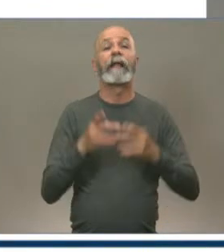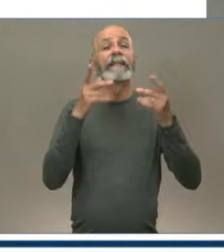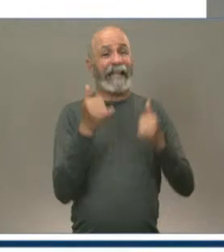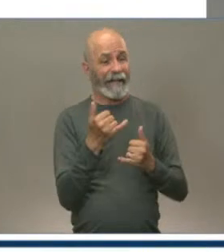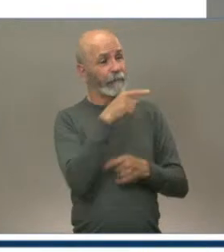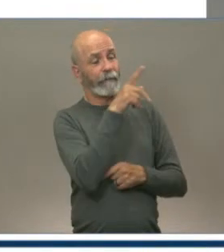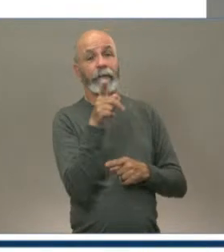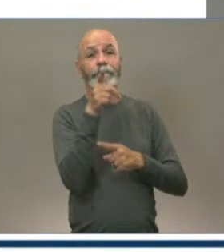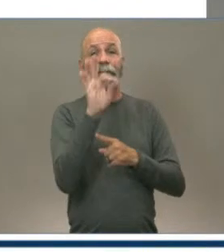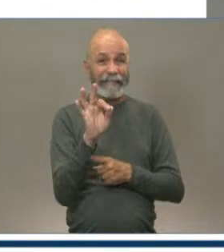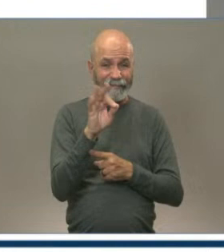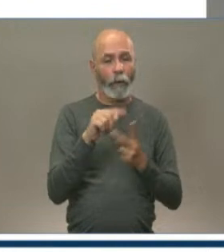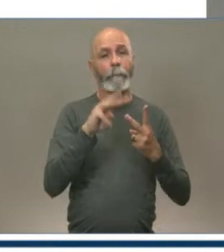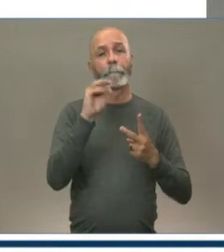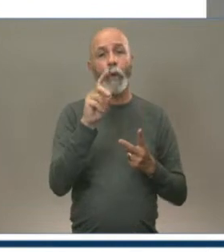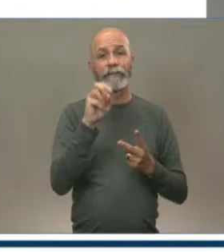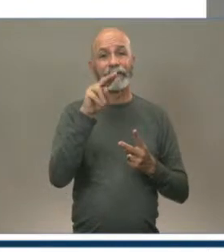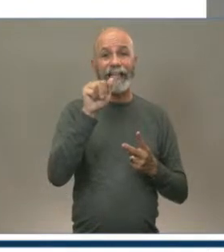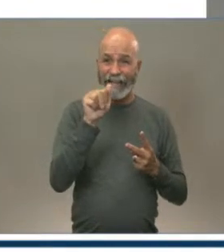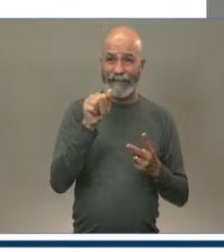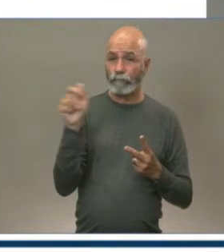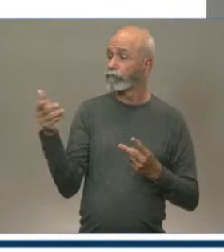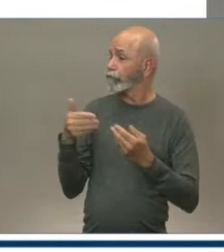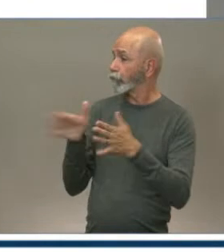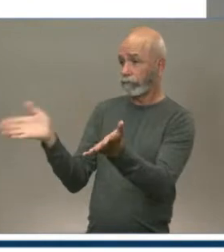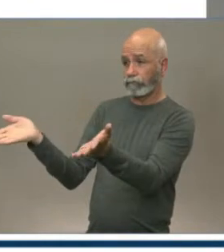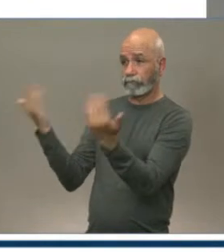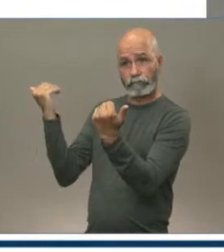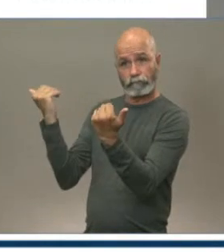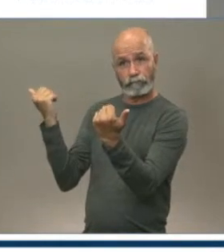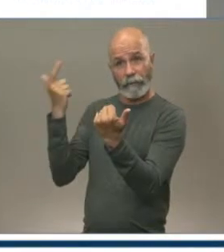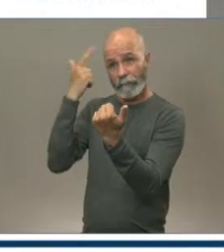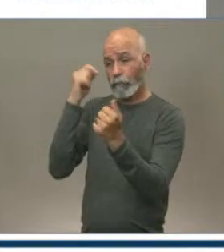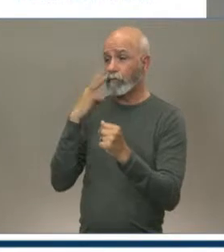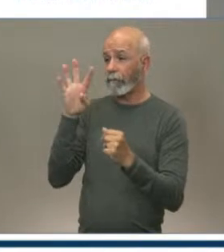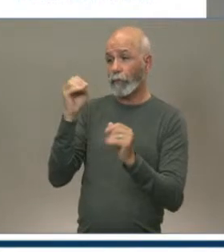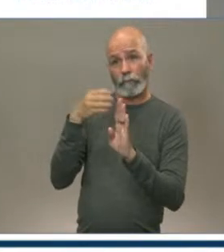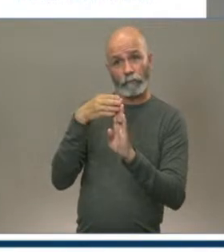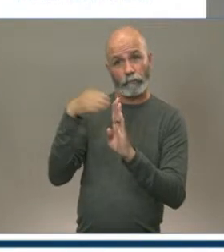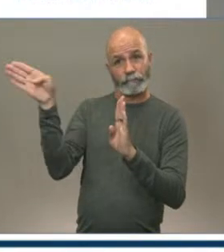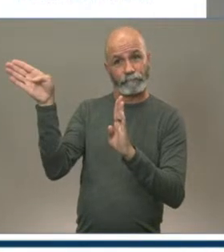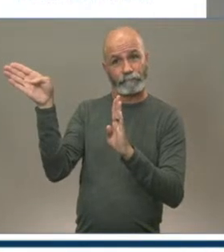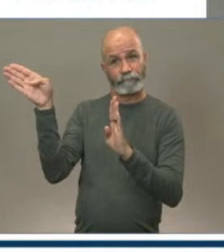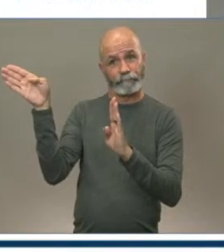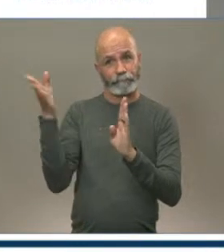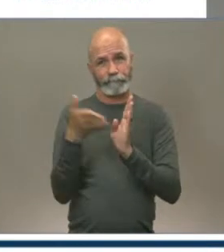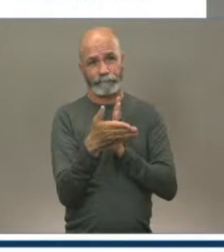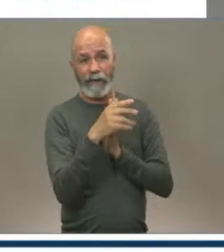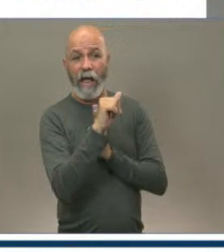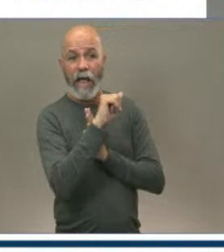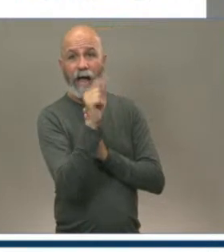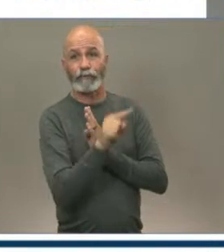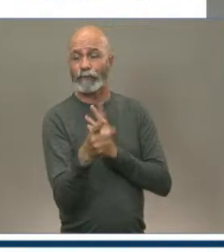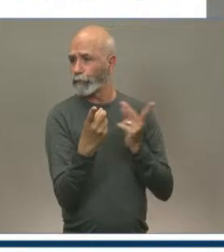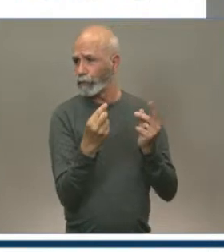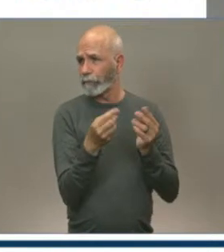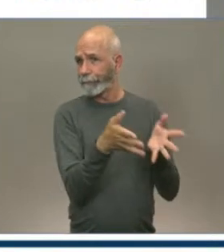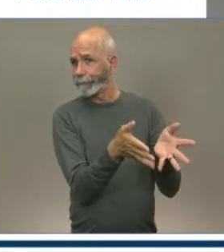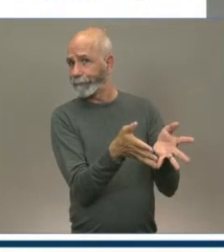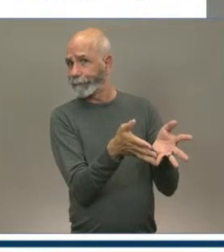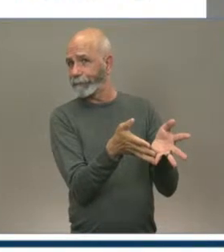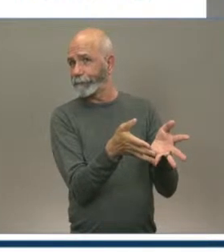groups, it doesn't make sense to continue to offer the AstraZeneca vaccine because the mRNA vaccines don't have the same safety